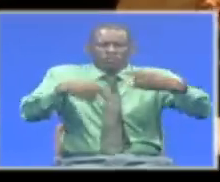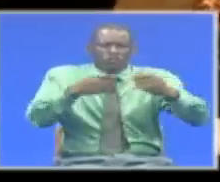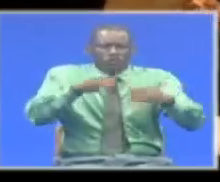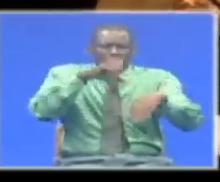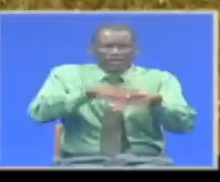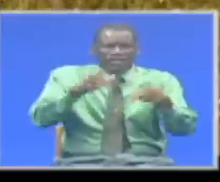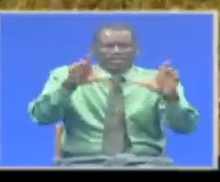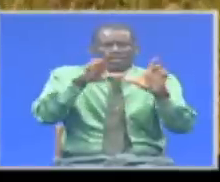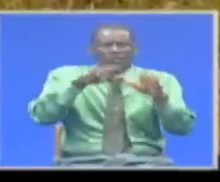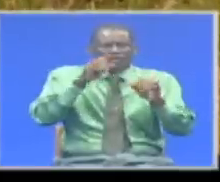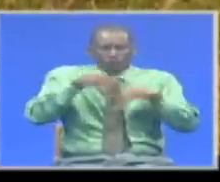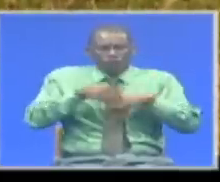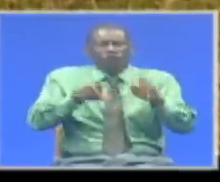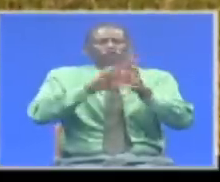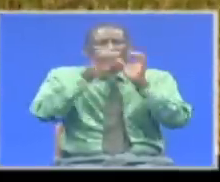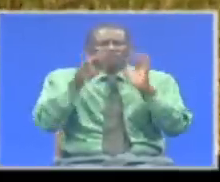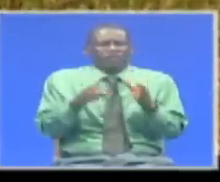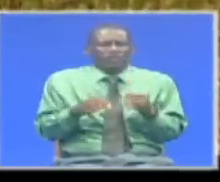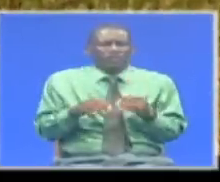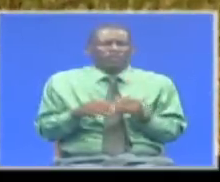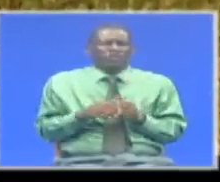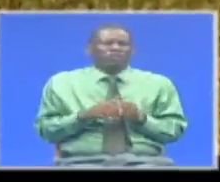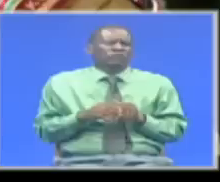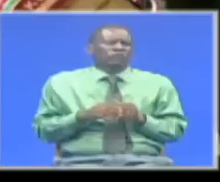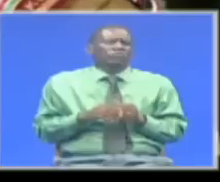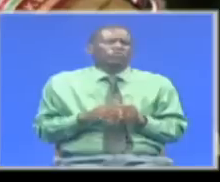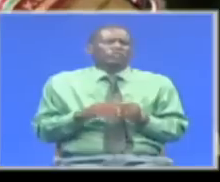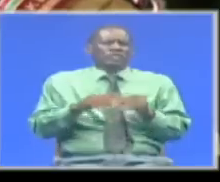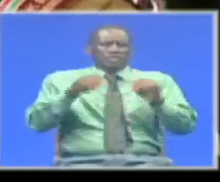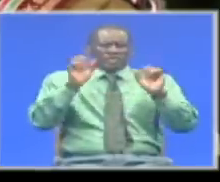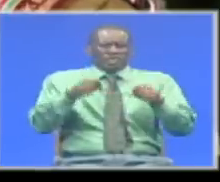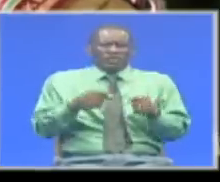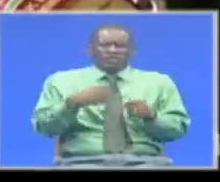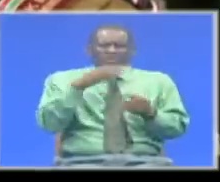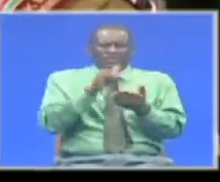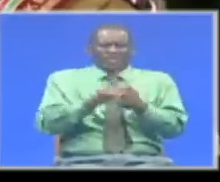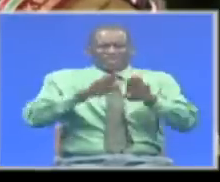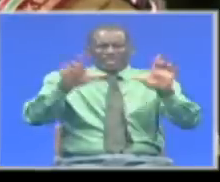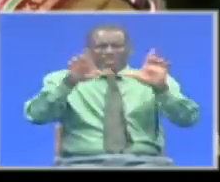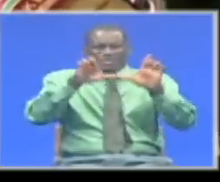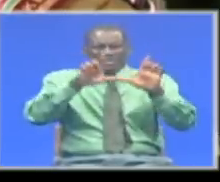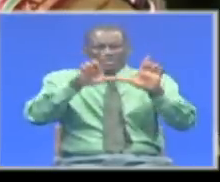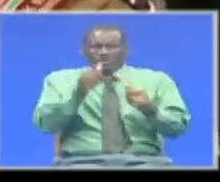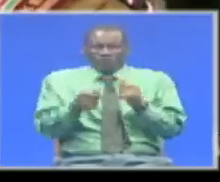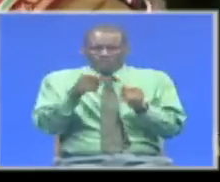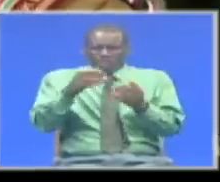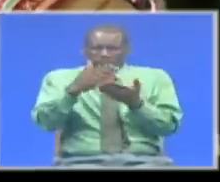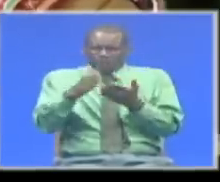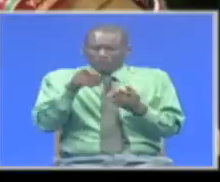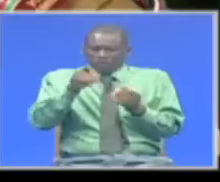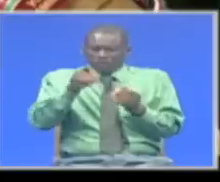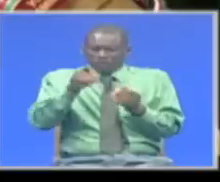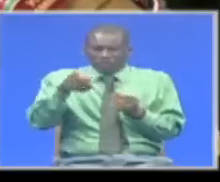is not legal. At the end of the day, what you have is just a piece of paper. Can you honestly say that title deeds in that part of this